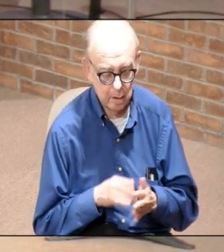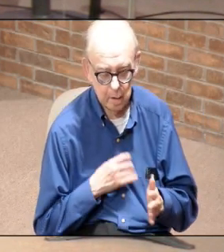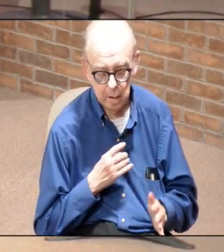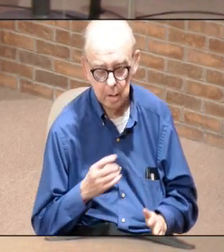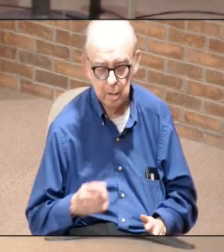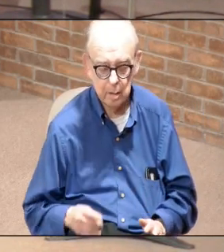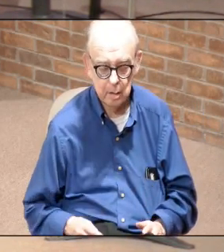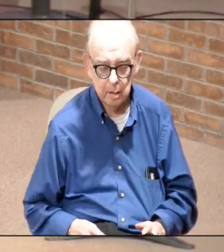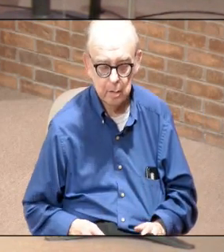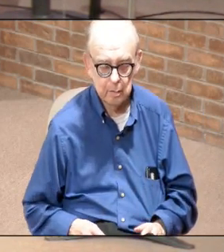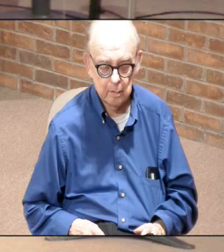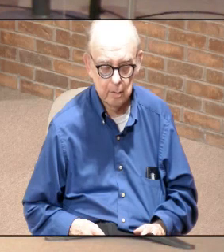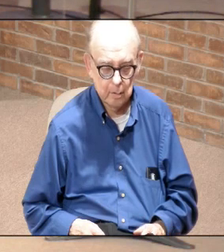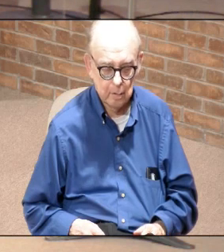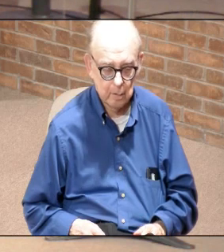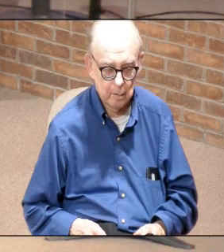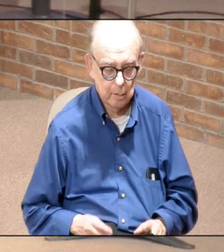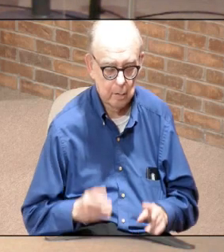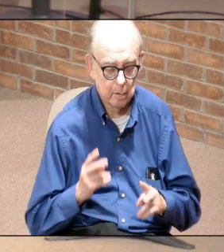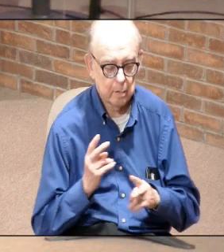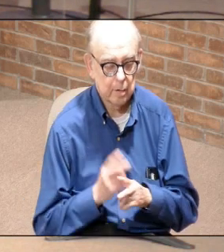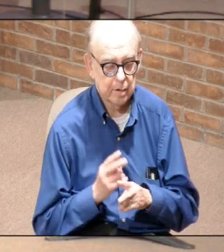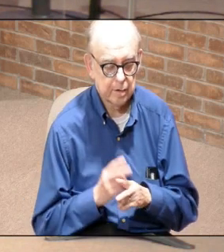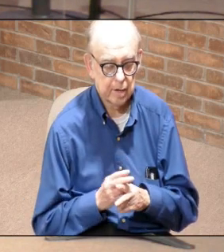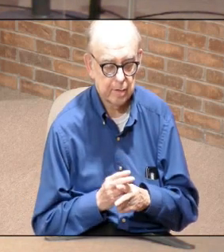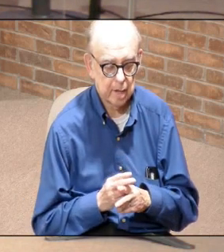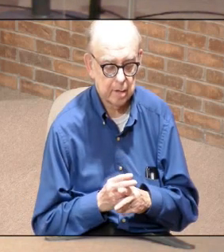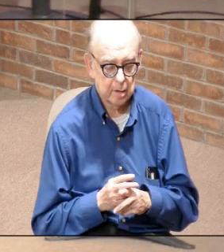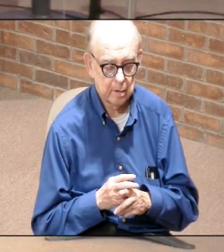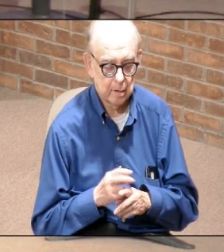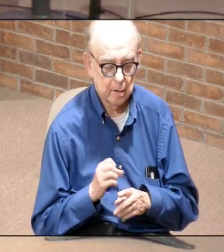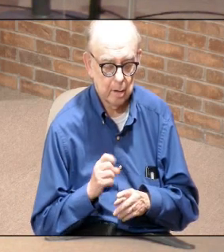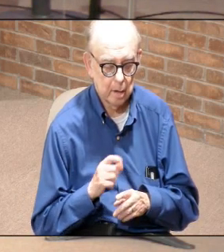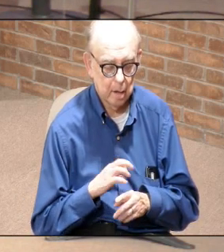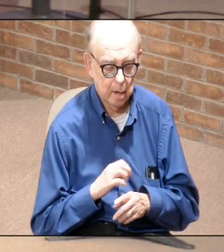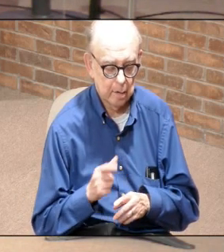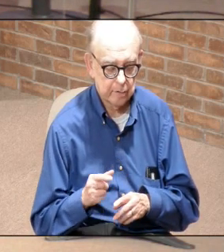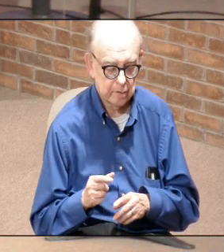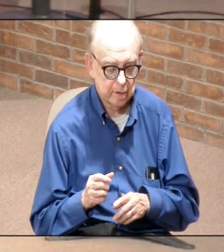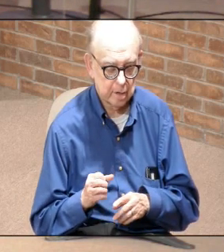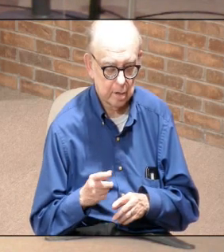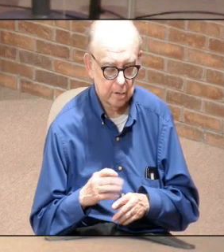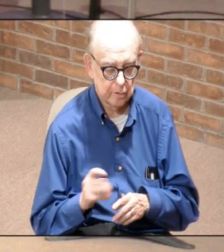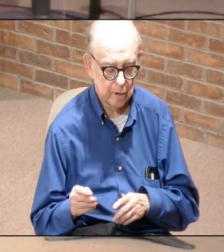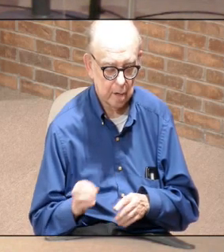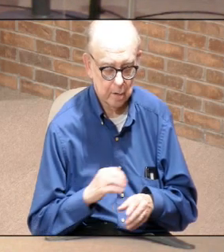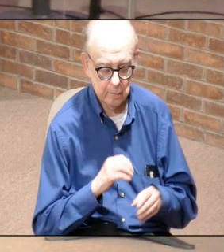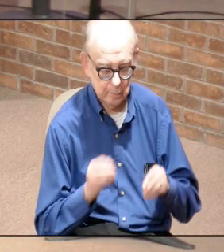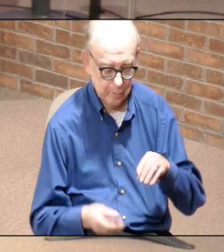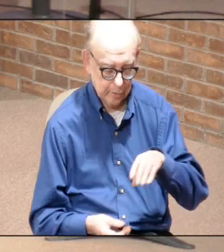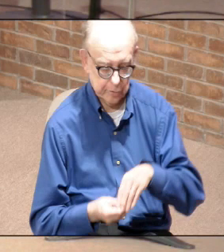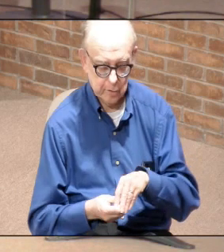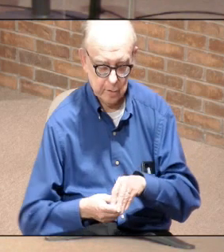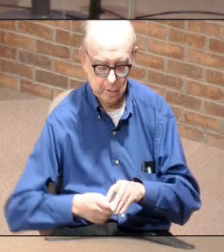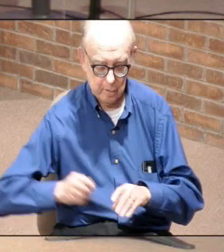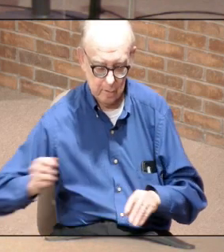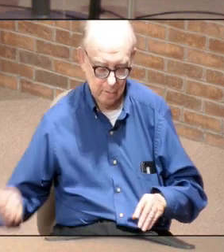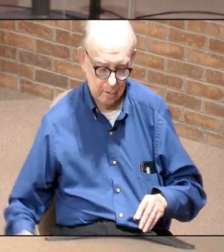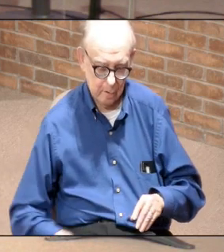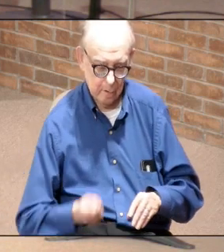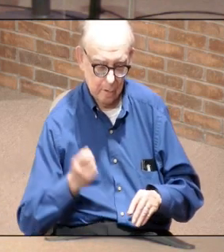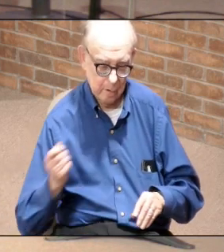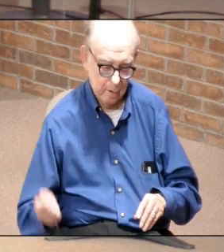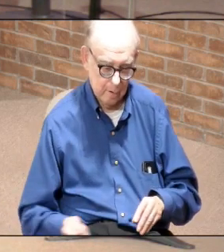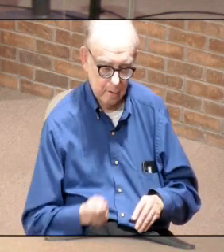David could take that slingshot and put a stone in there, and he was